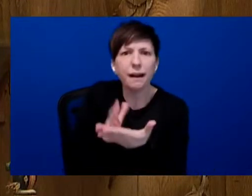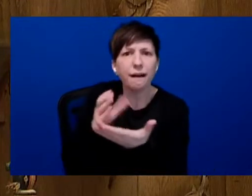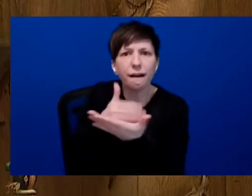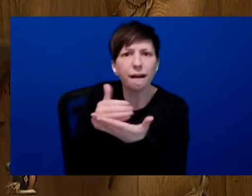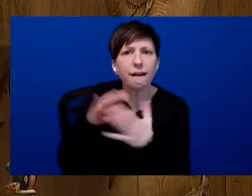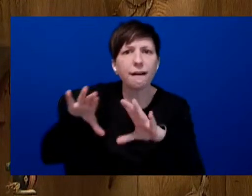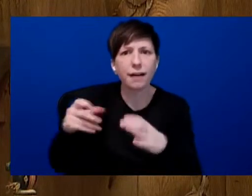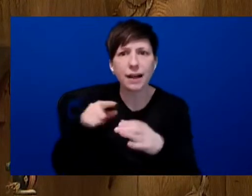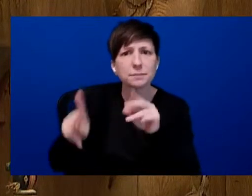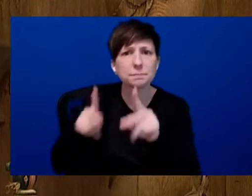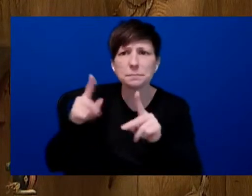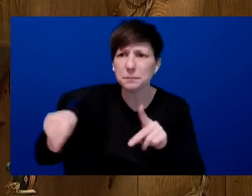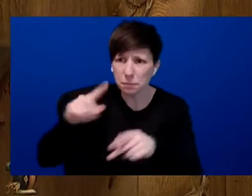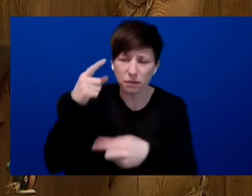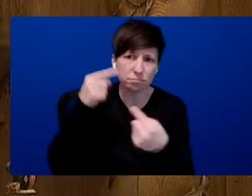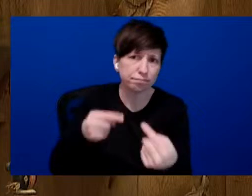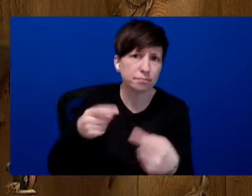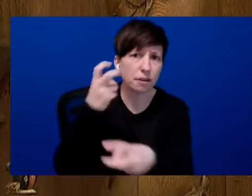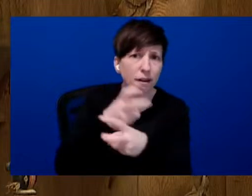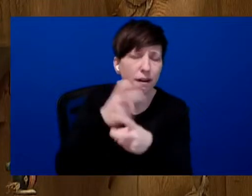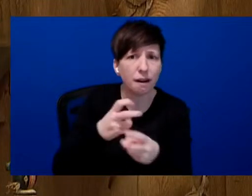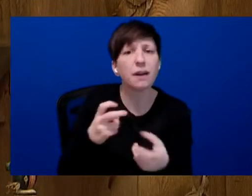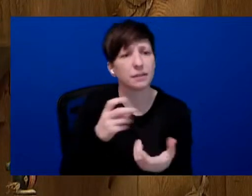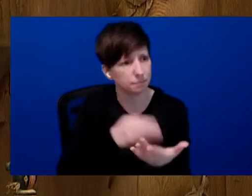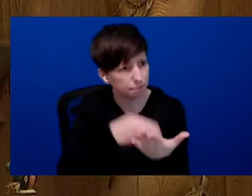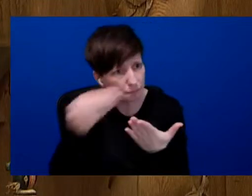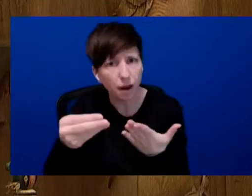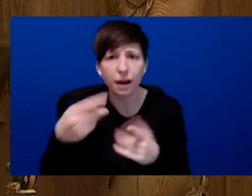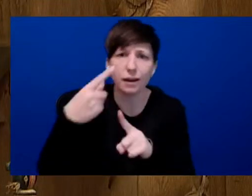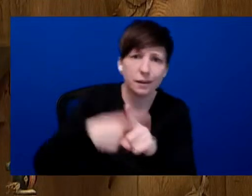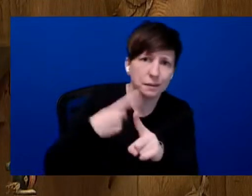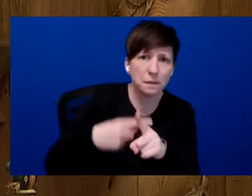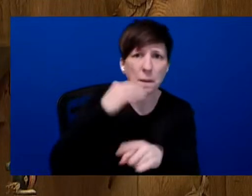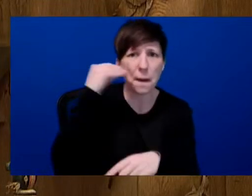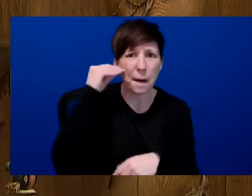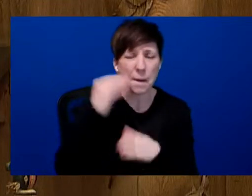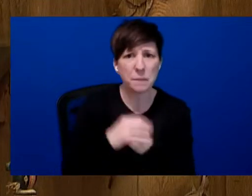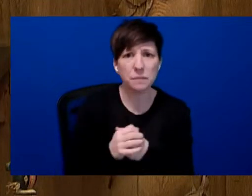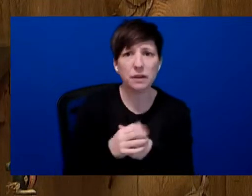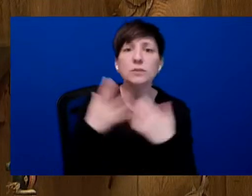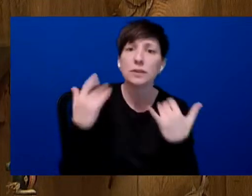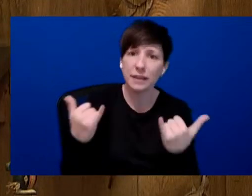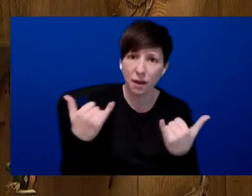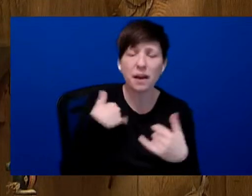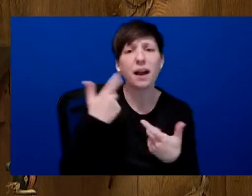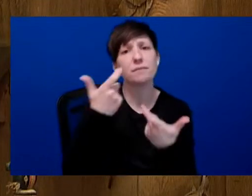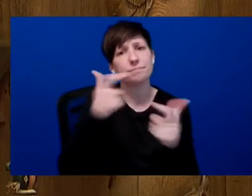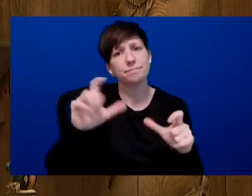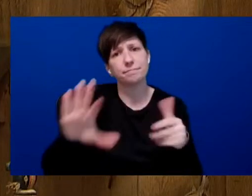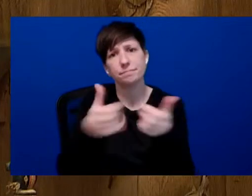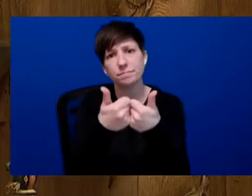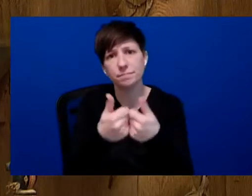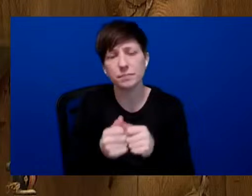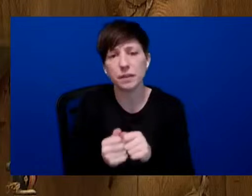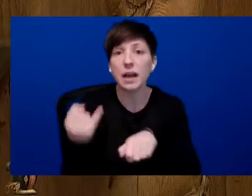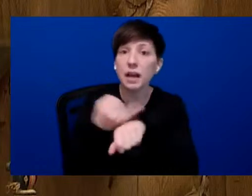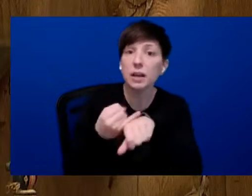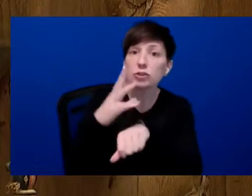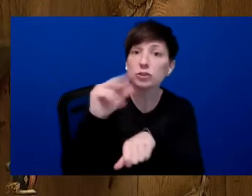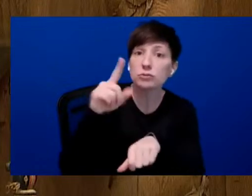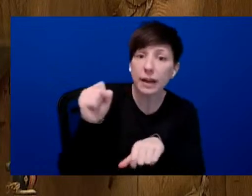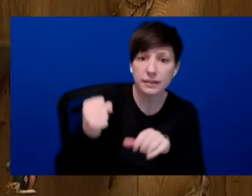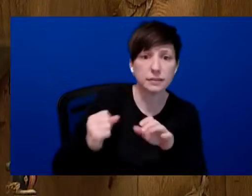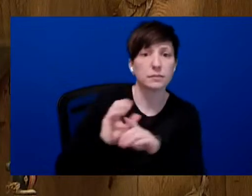minds right now. They are facing some big new challenges today. High interest rates are causing considerable anxiety